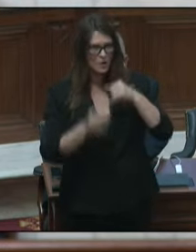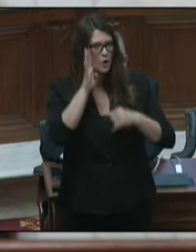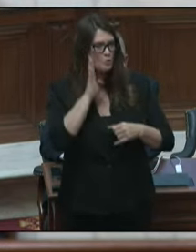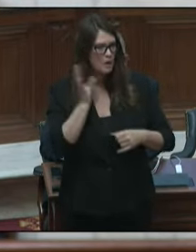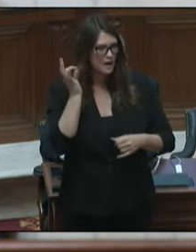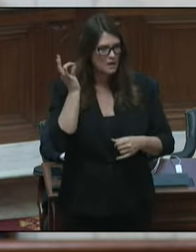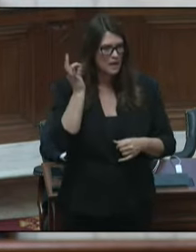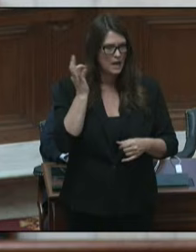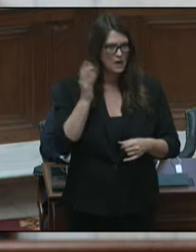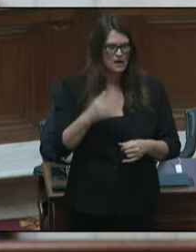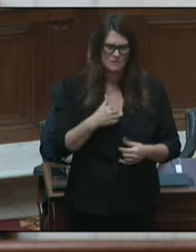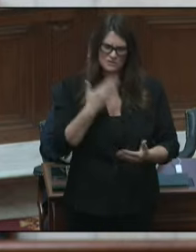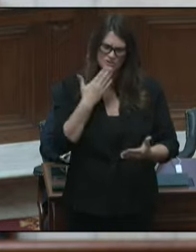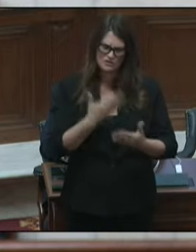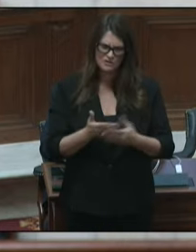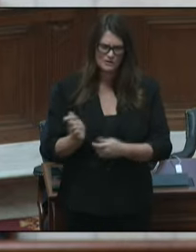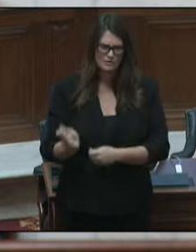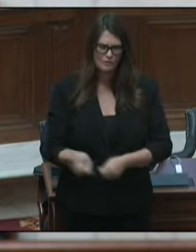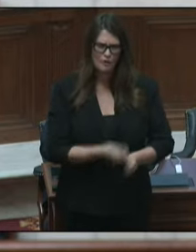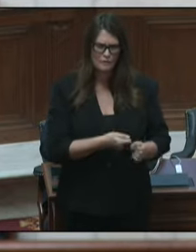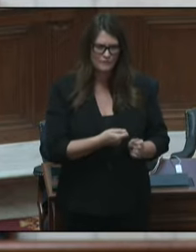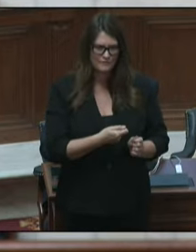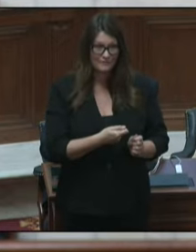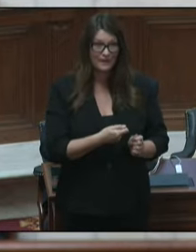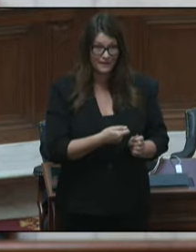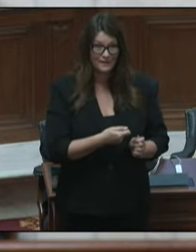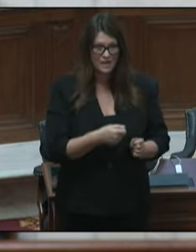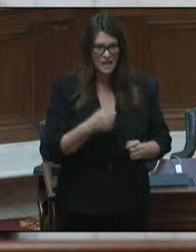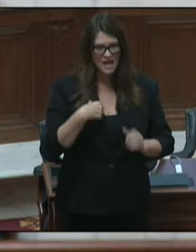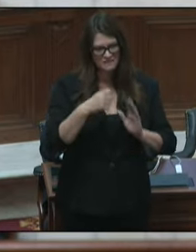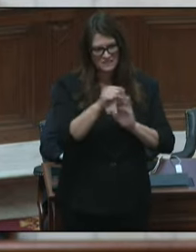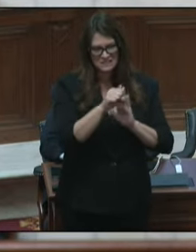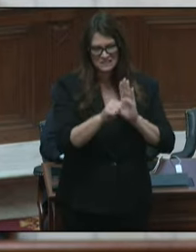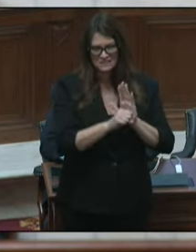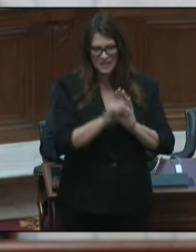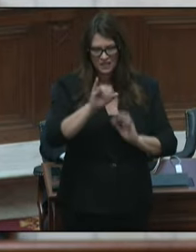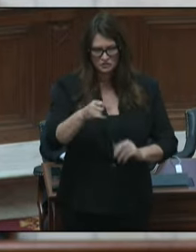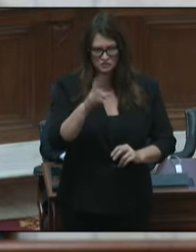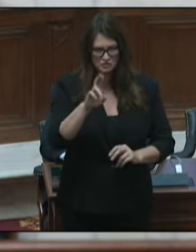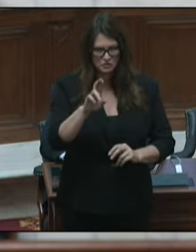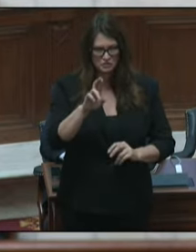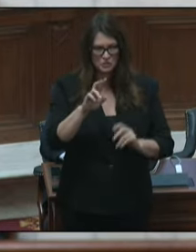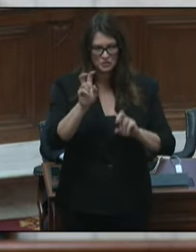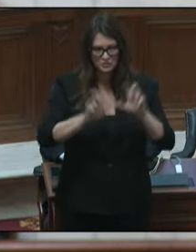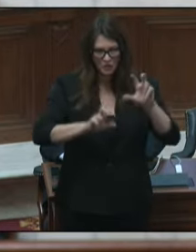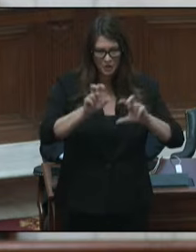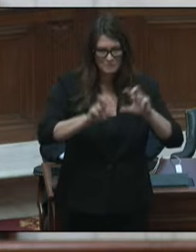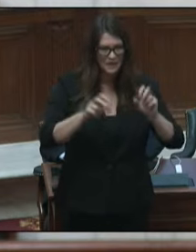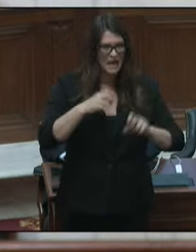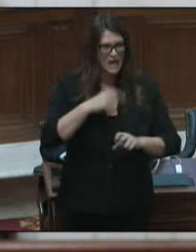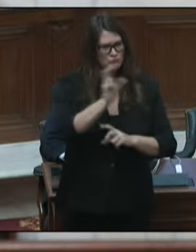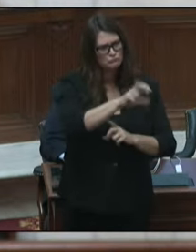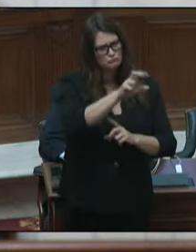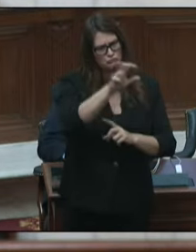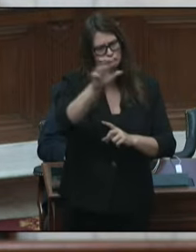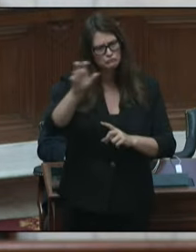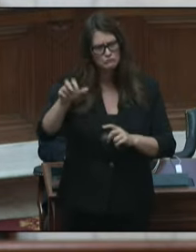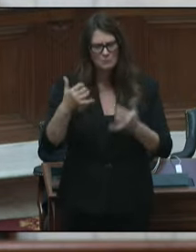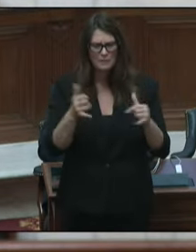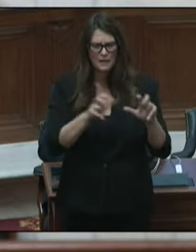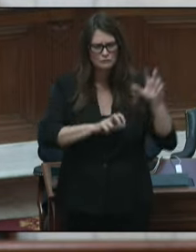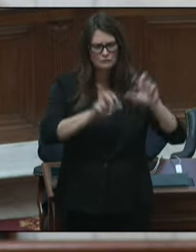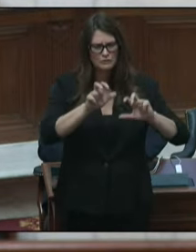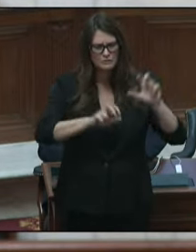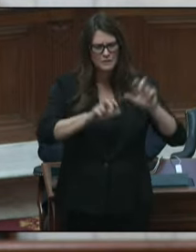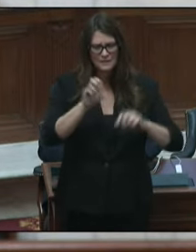hotty-totty golfer. I won our state junior amateur a couple of times, and I went all over the place playing in tournament after tournament with